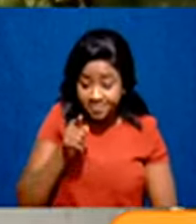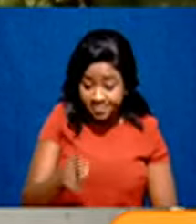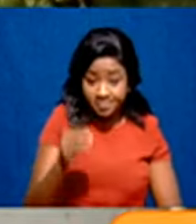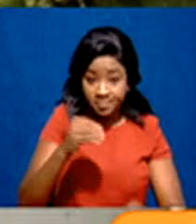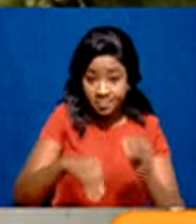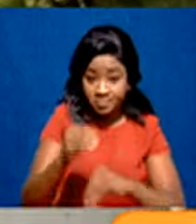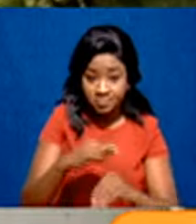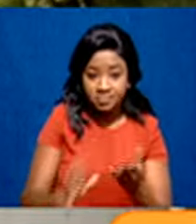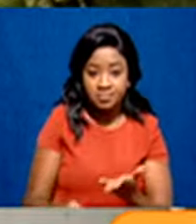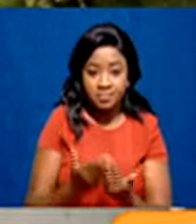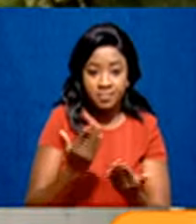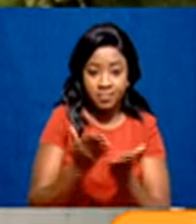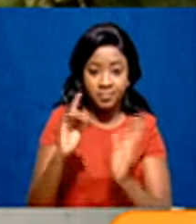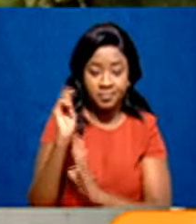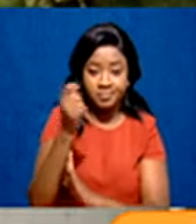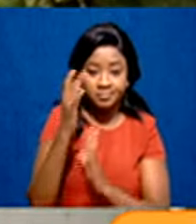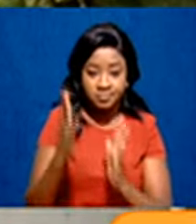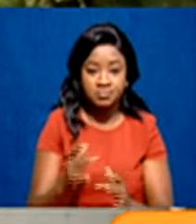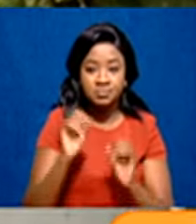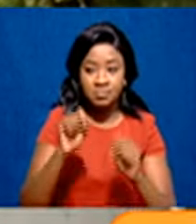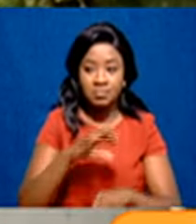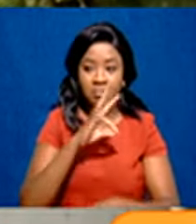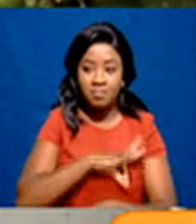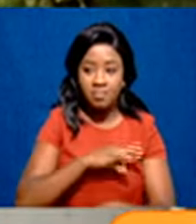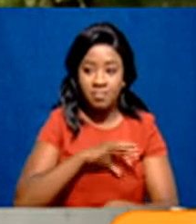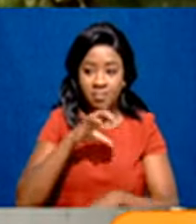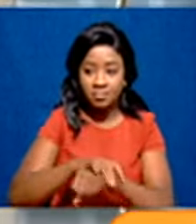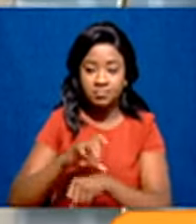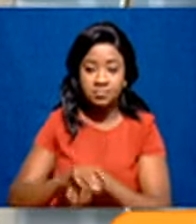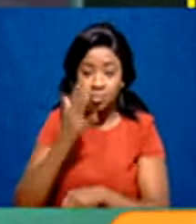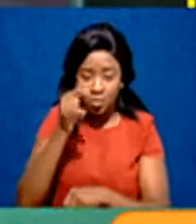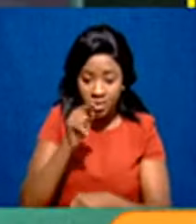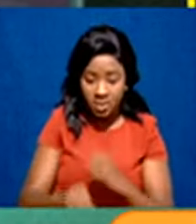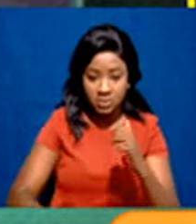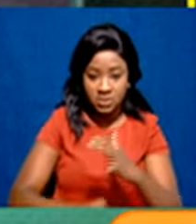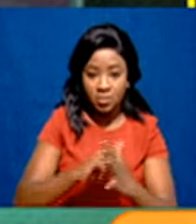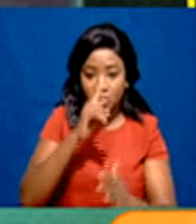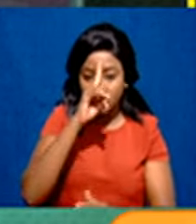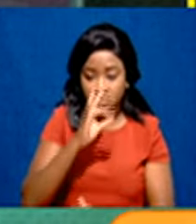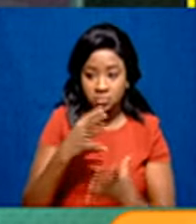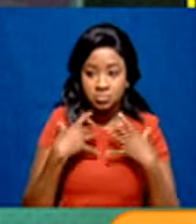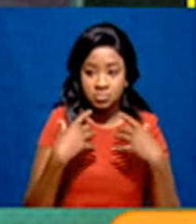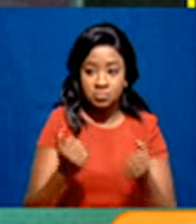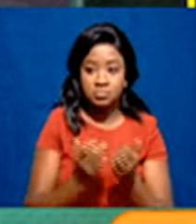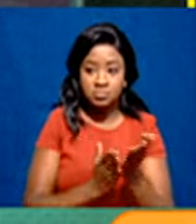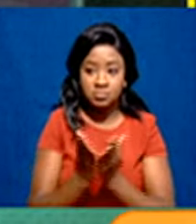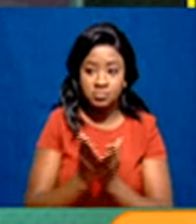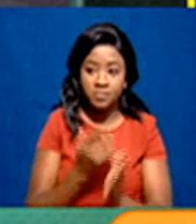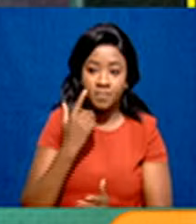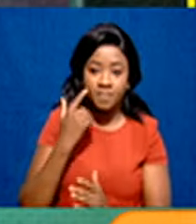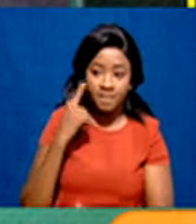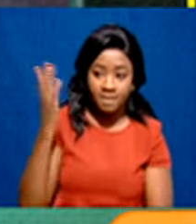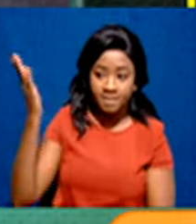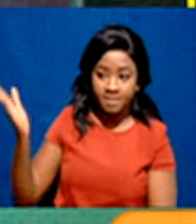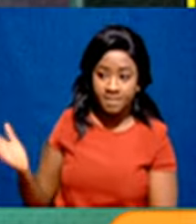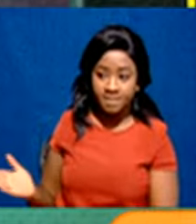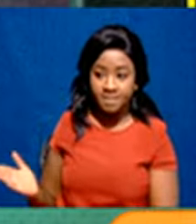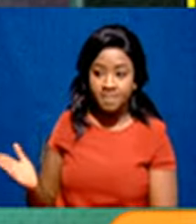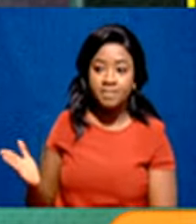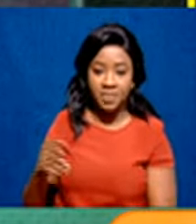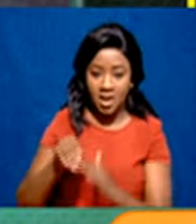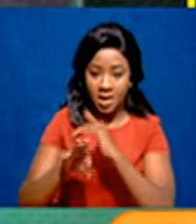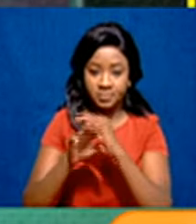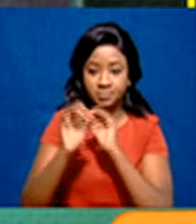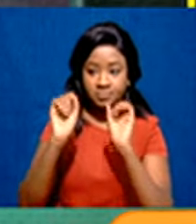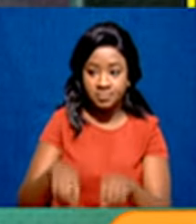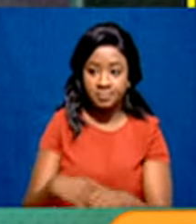Kenyans to access a benefits package which covers critical health services and inpatient and outpatient services. Kenyans will be able